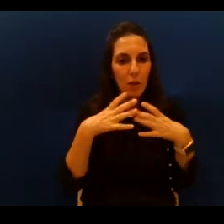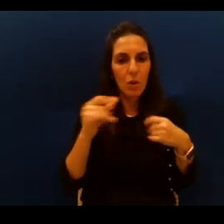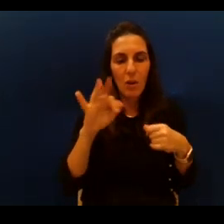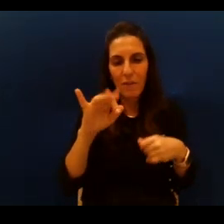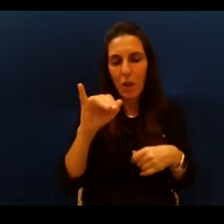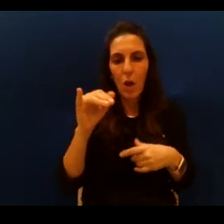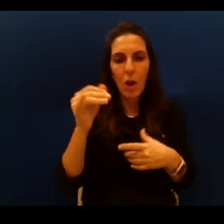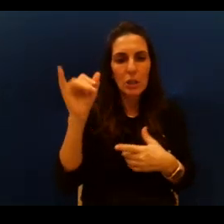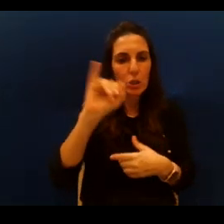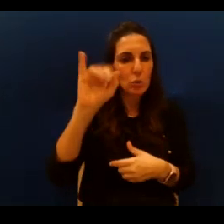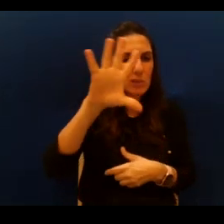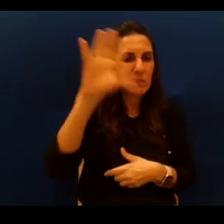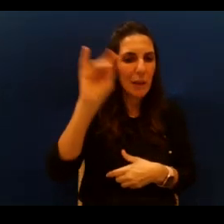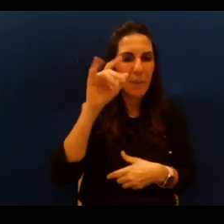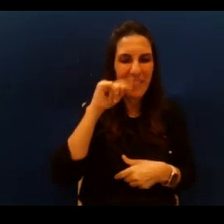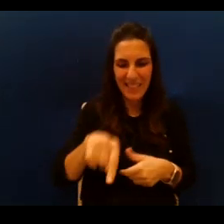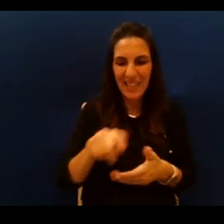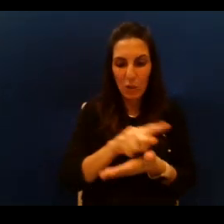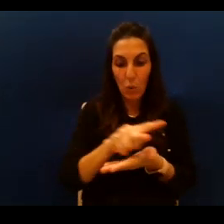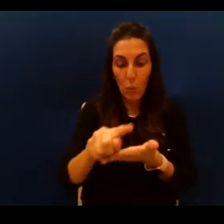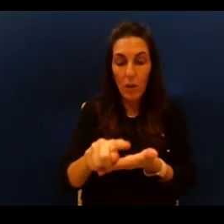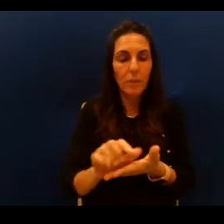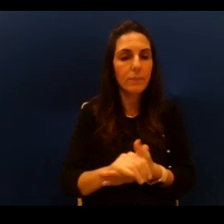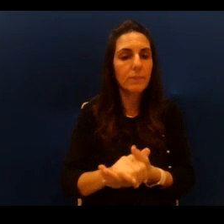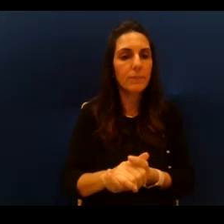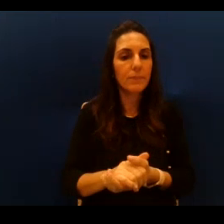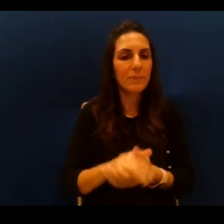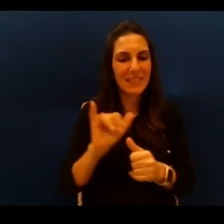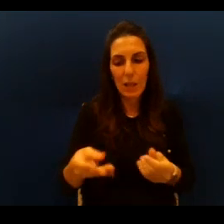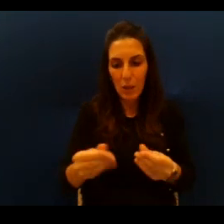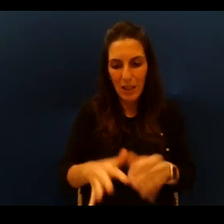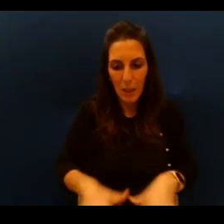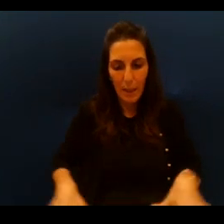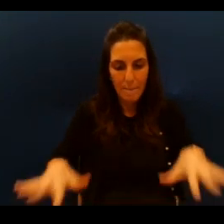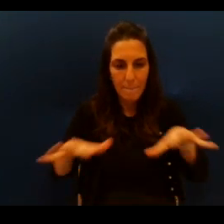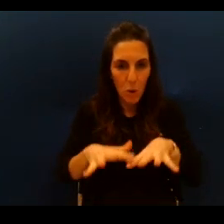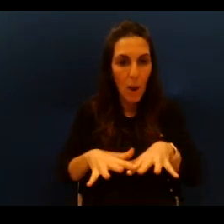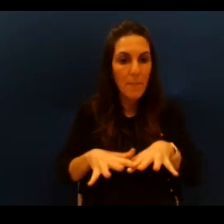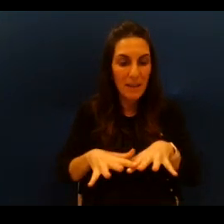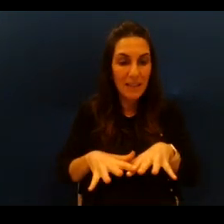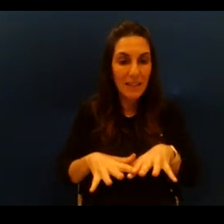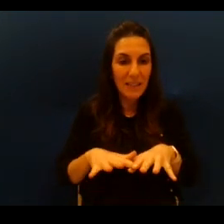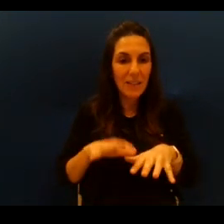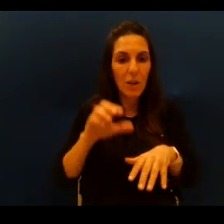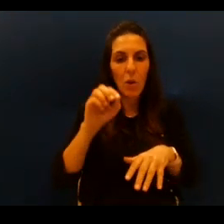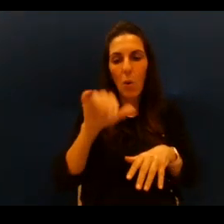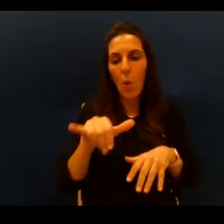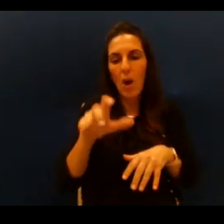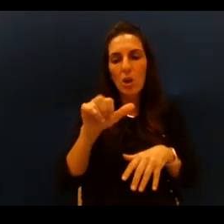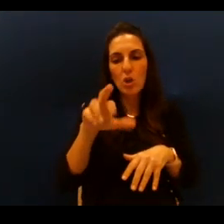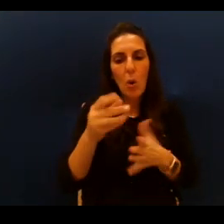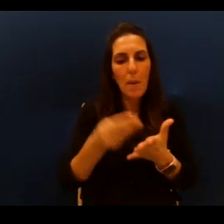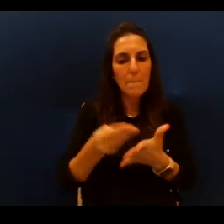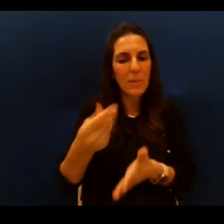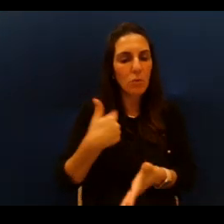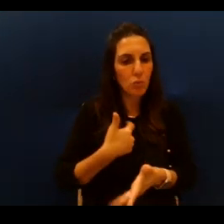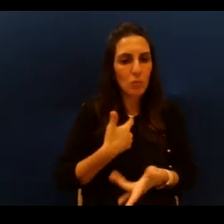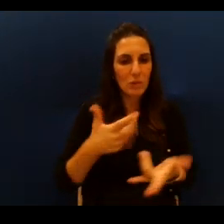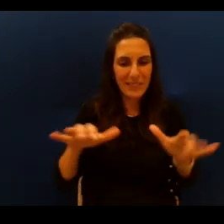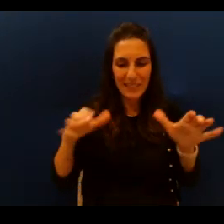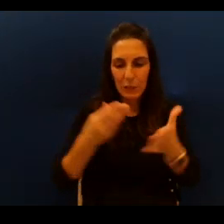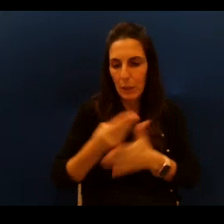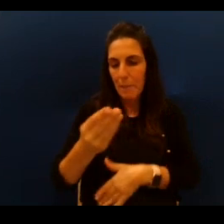Company, this week, this property, it was in the Oyer purchase that we did last year.